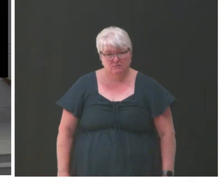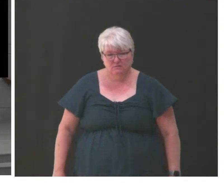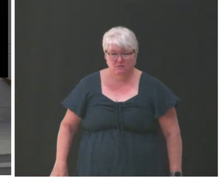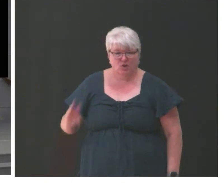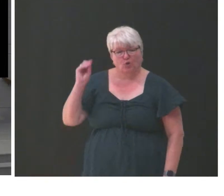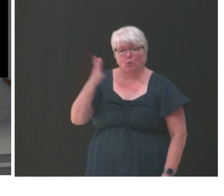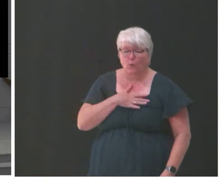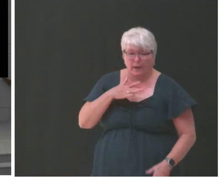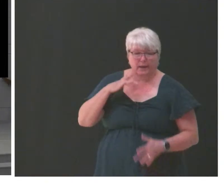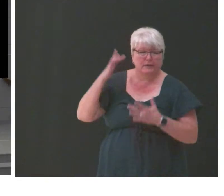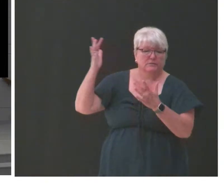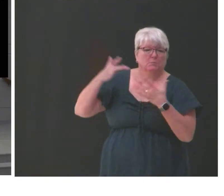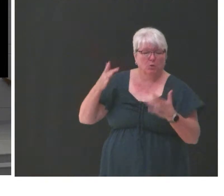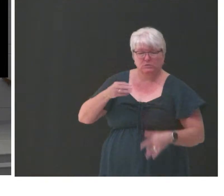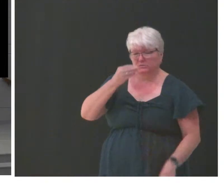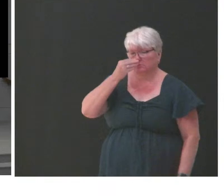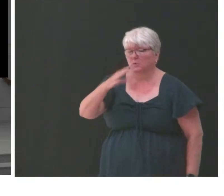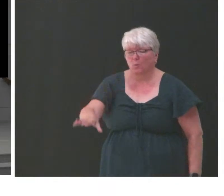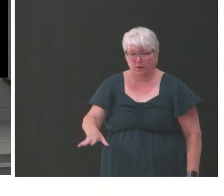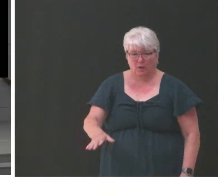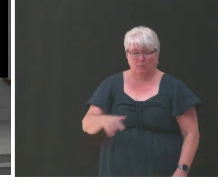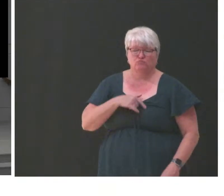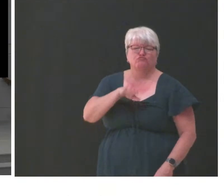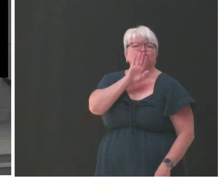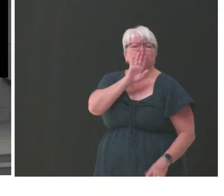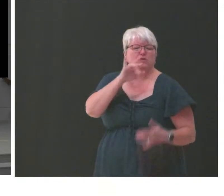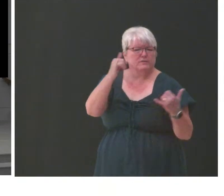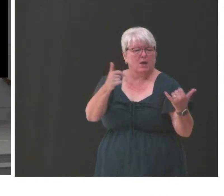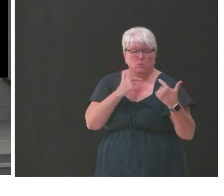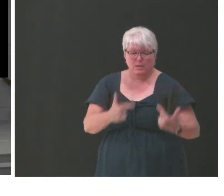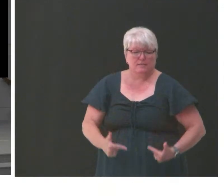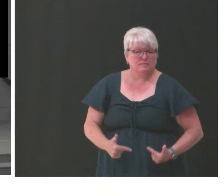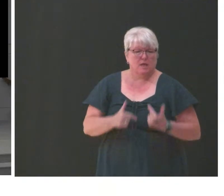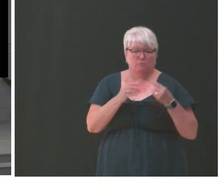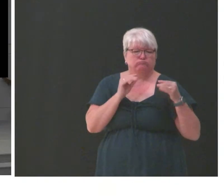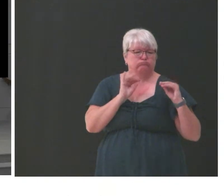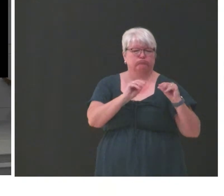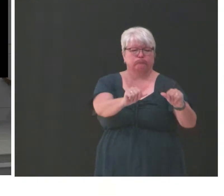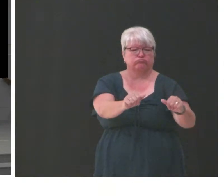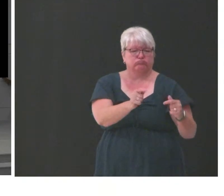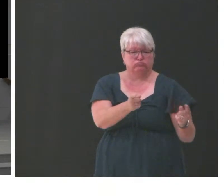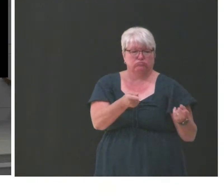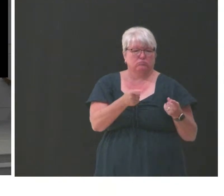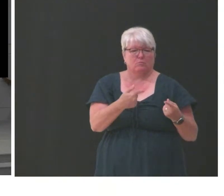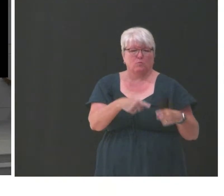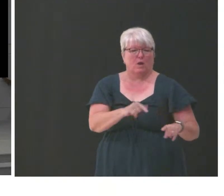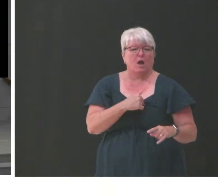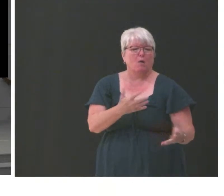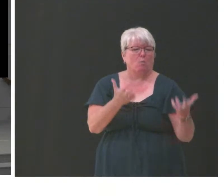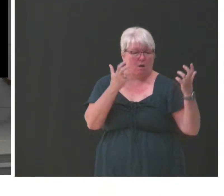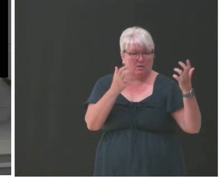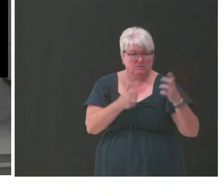Grace, mercy, I don't care. I'm just frustrated right now because life isn't going the way that I want it to.